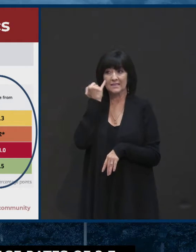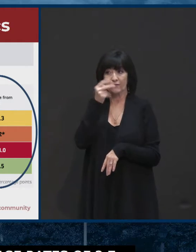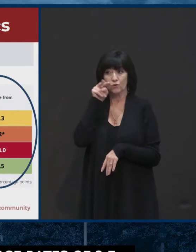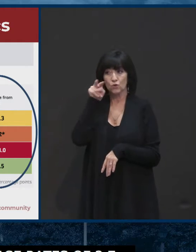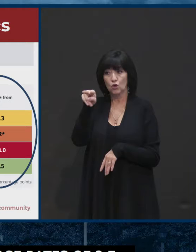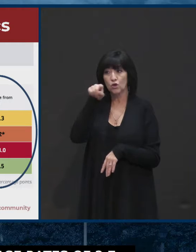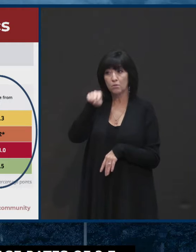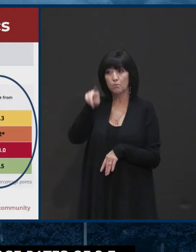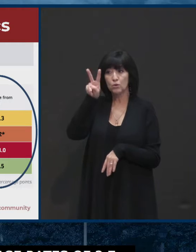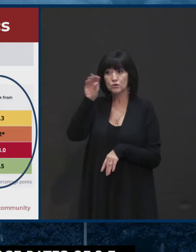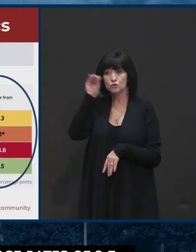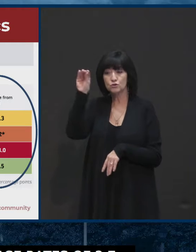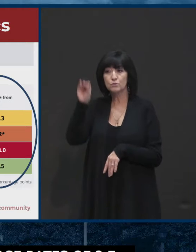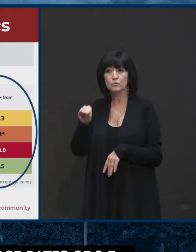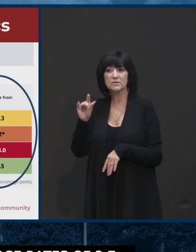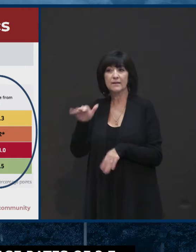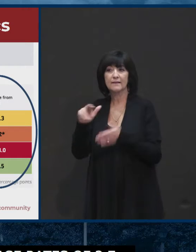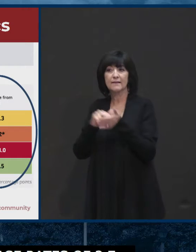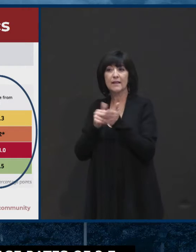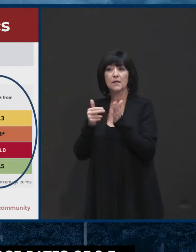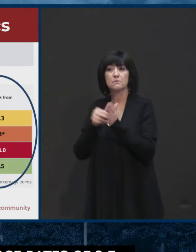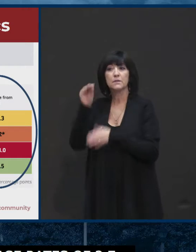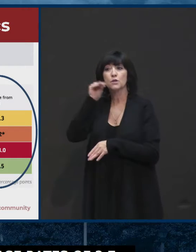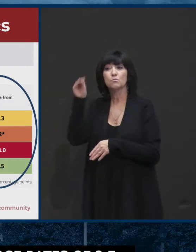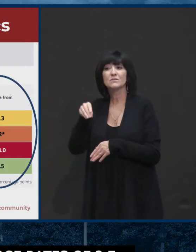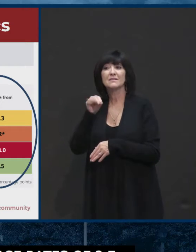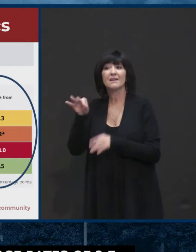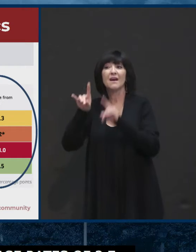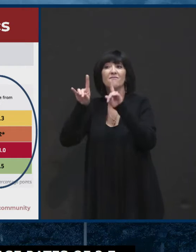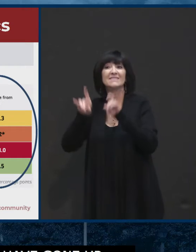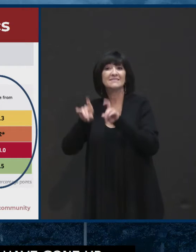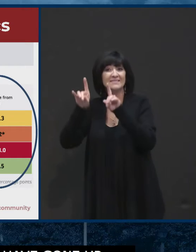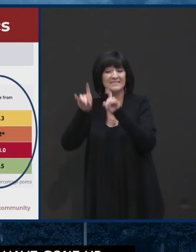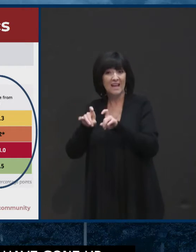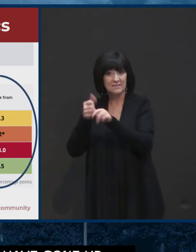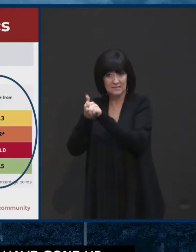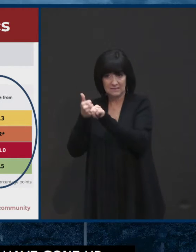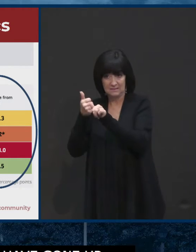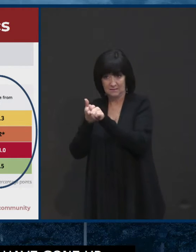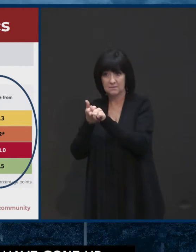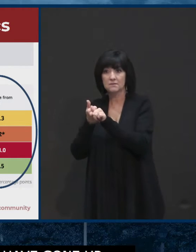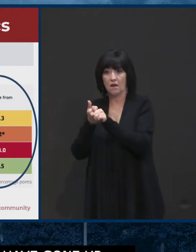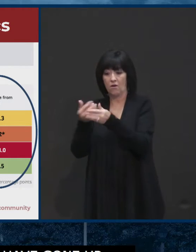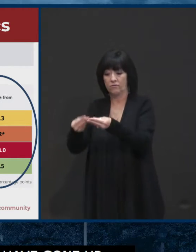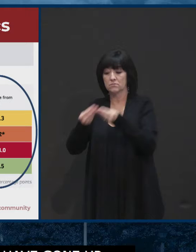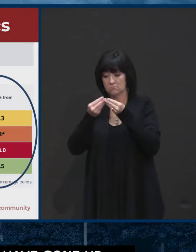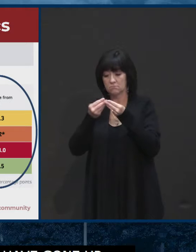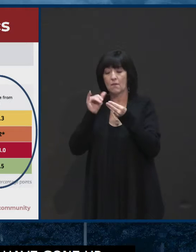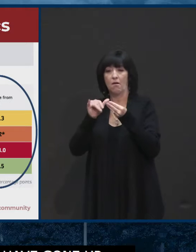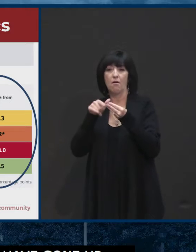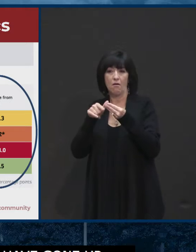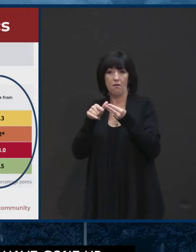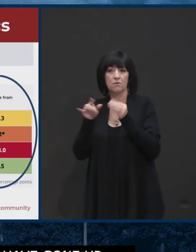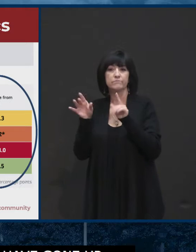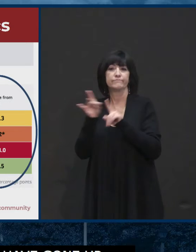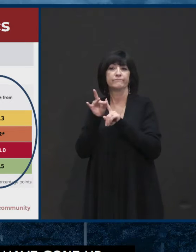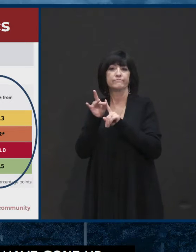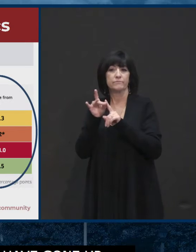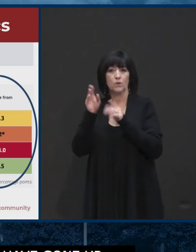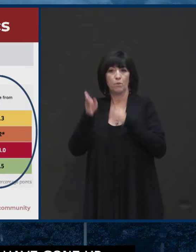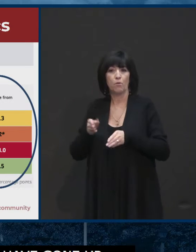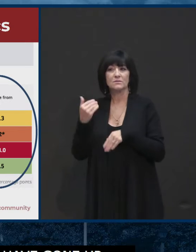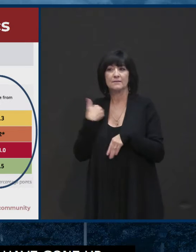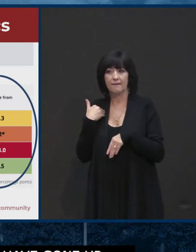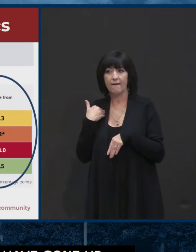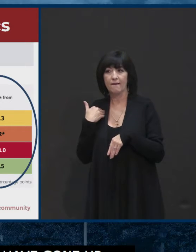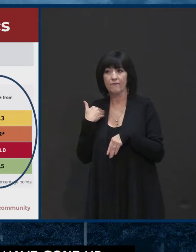0.2% next to it. Same with cases. If you look at test rates. Test rates, we are doing really